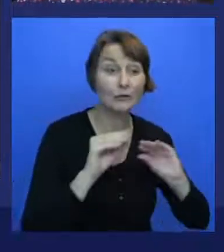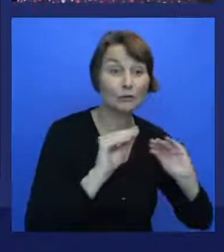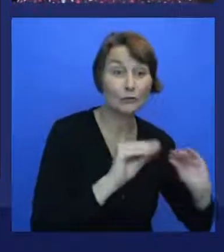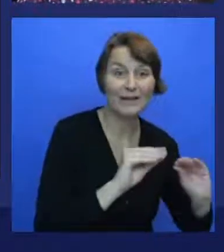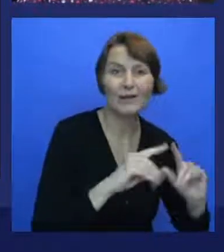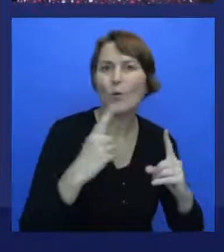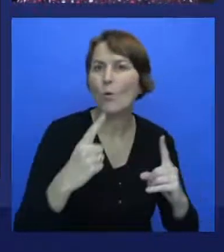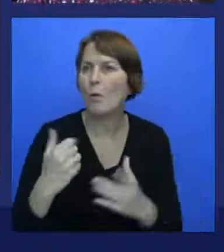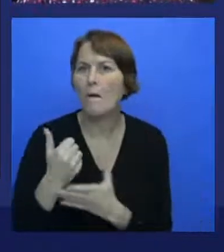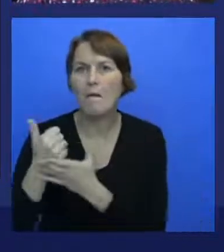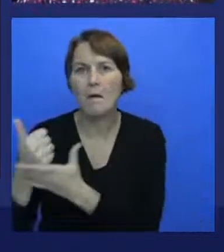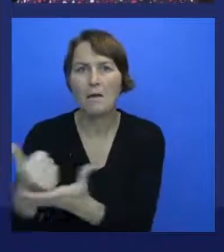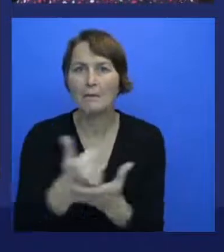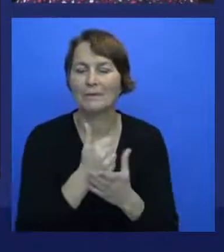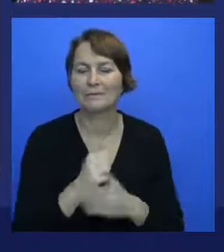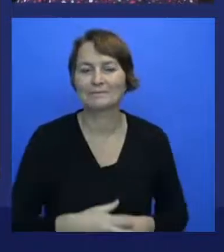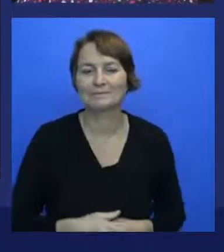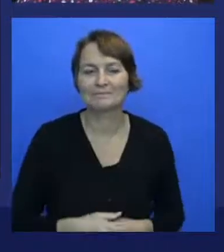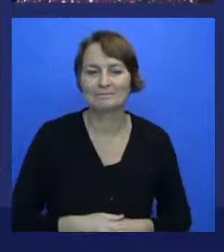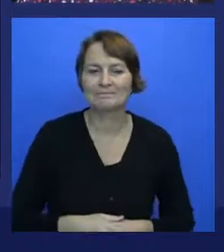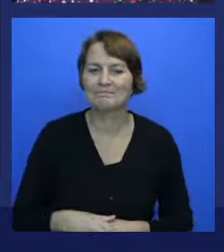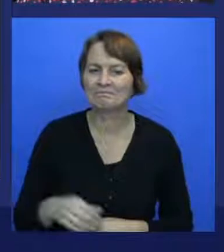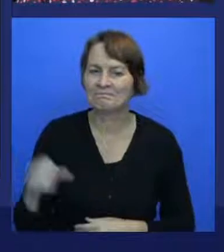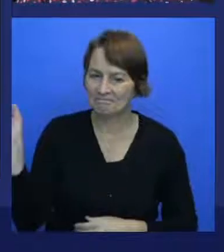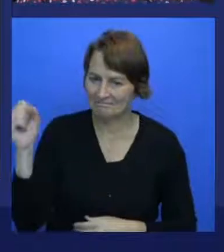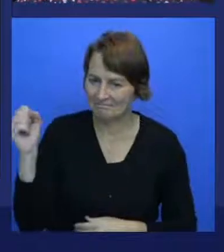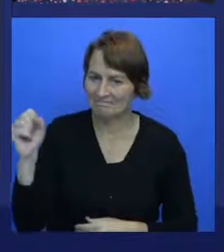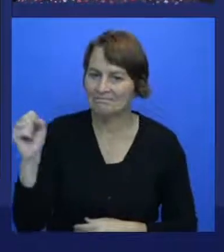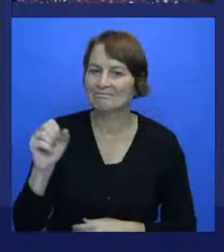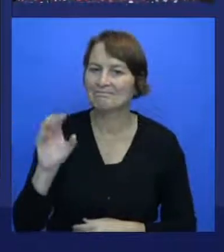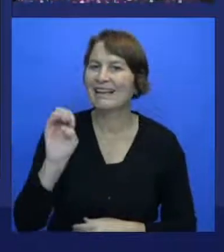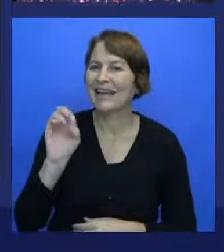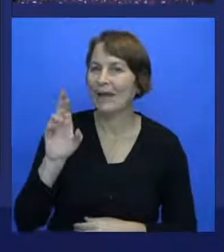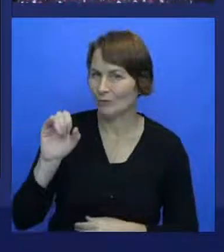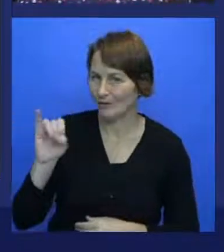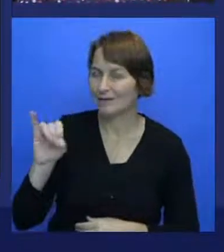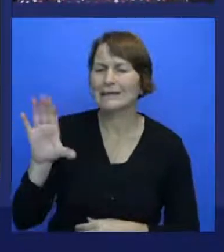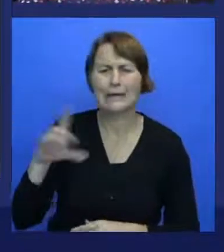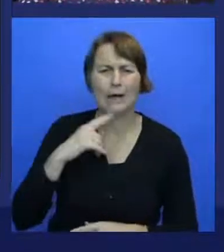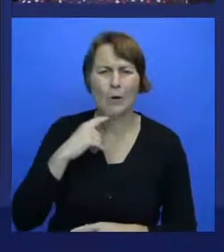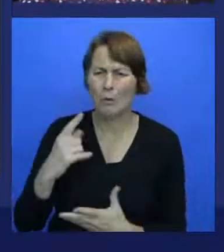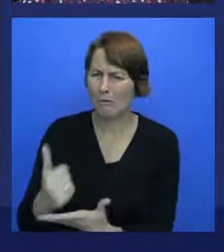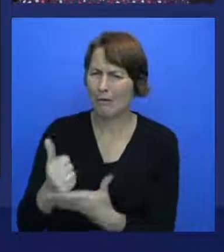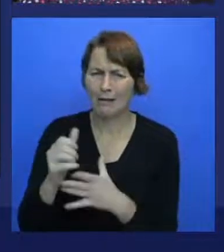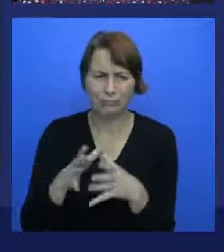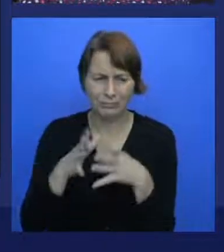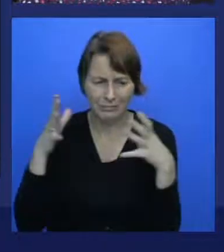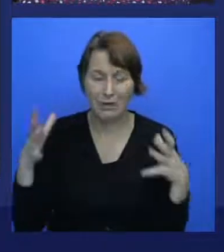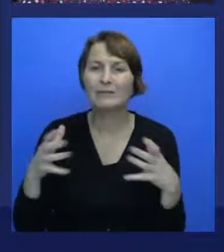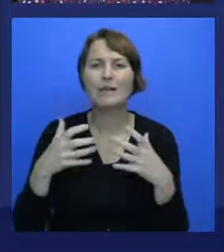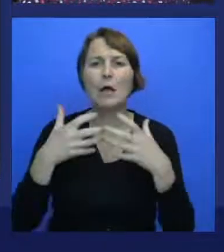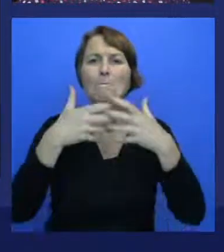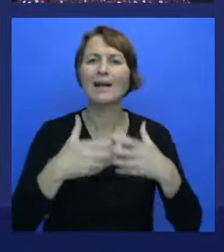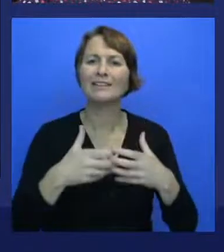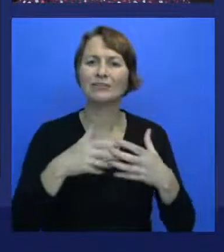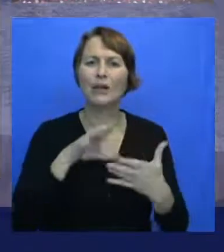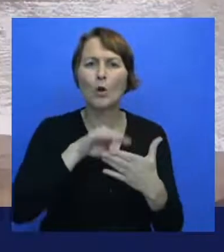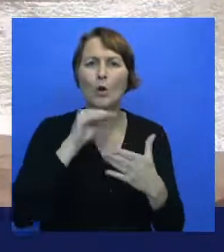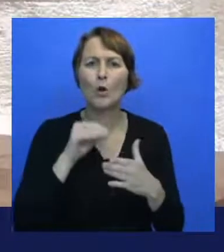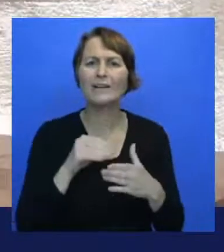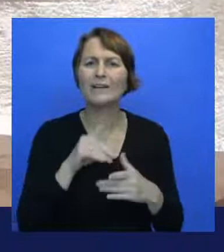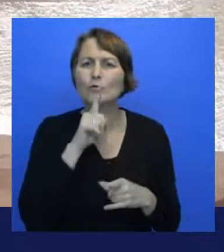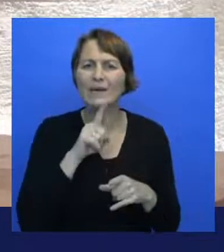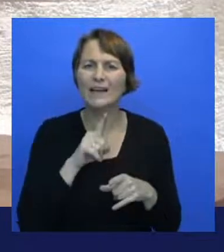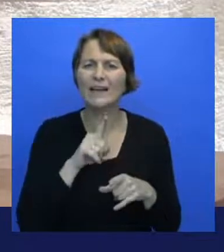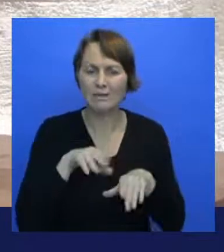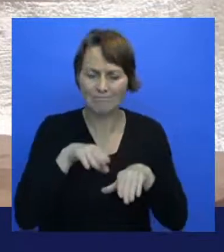useful, and that notion of pipelines too. I mean, that's what the machine learning workflow really is. That it's a workflow, a series of steps that the more